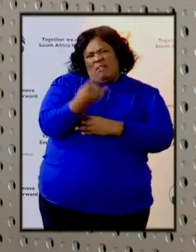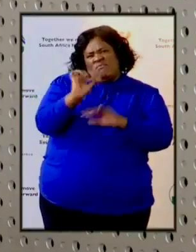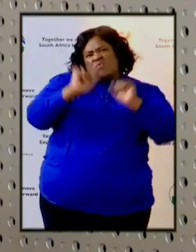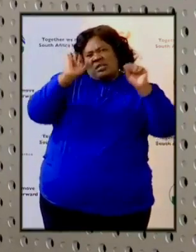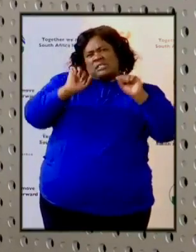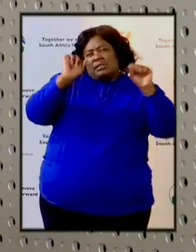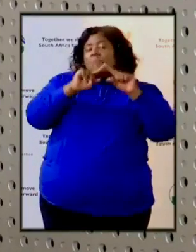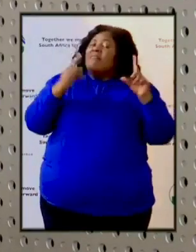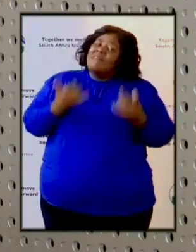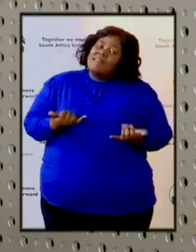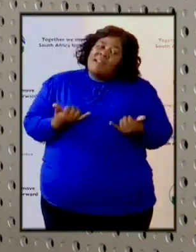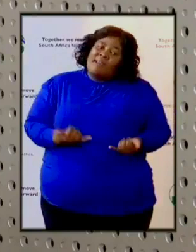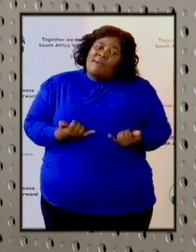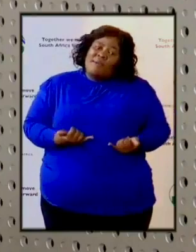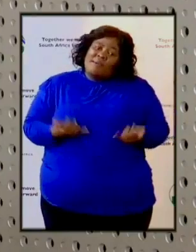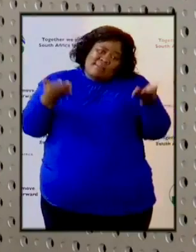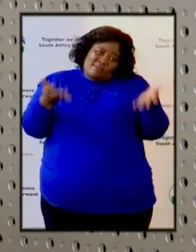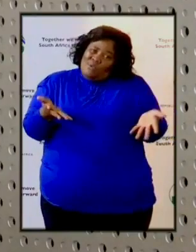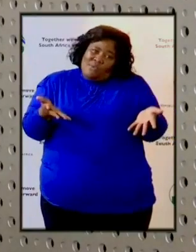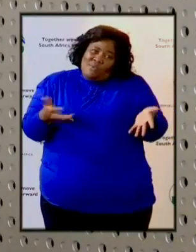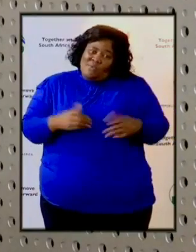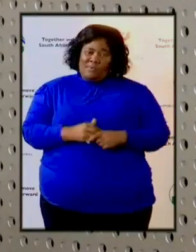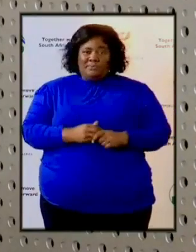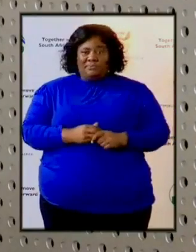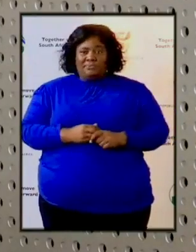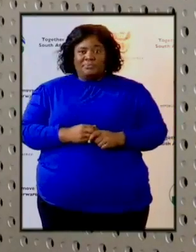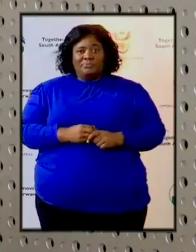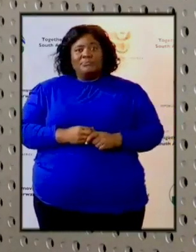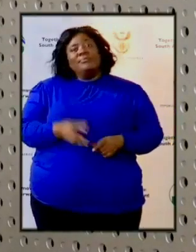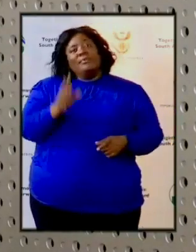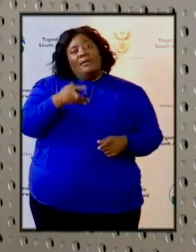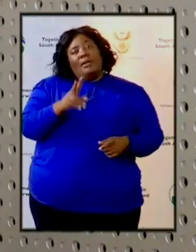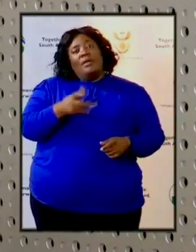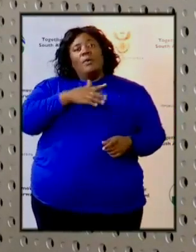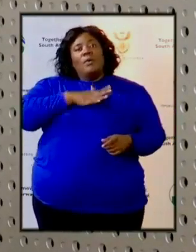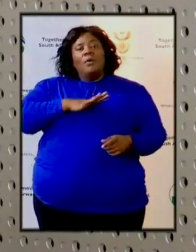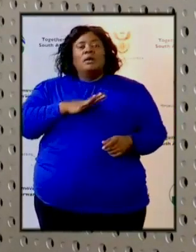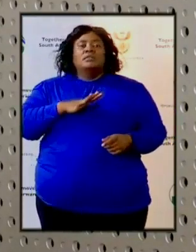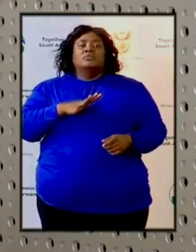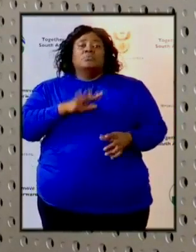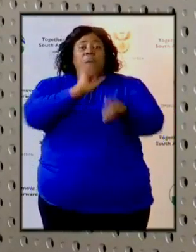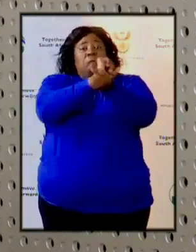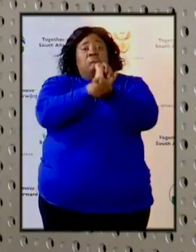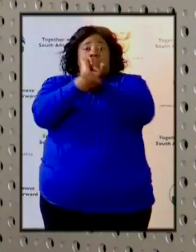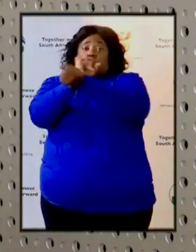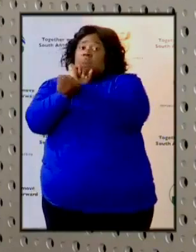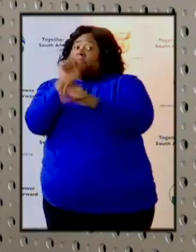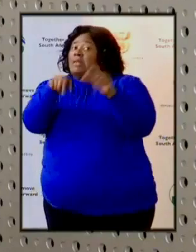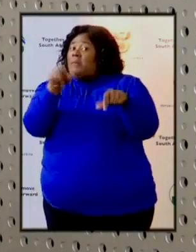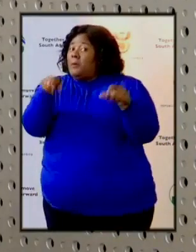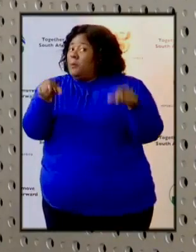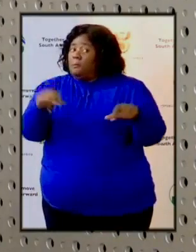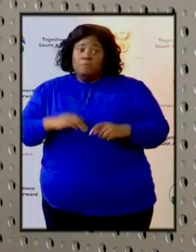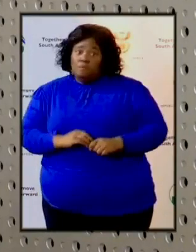is what is there. And we don't want to arrest anyone.